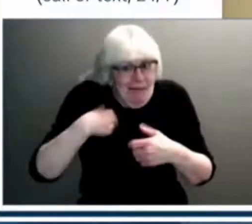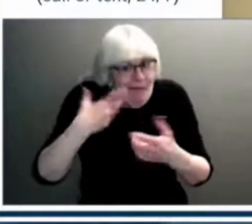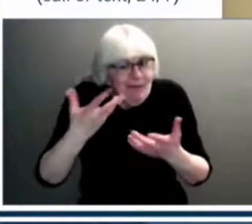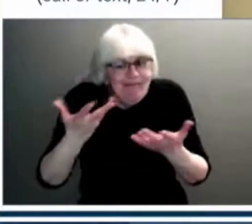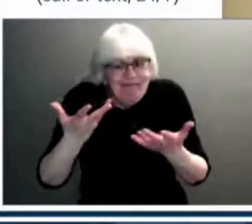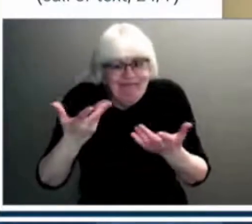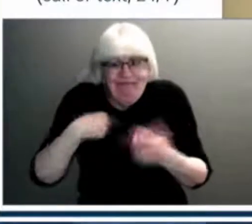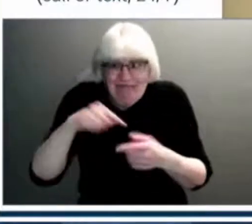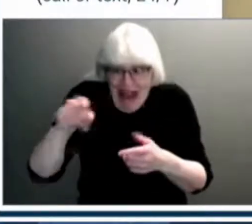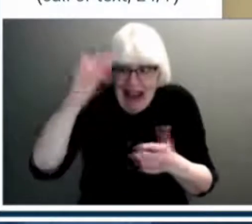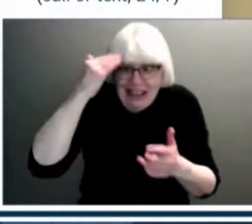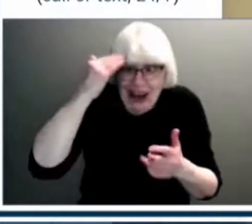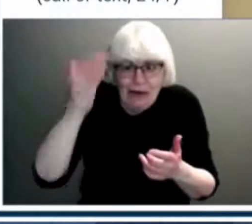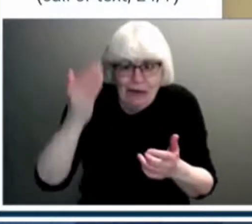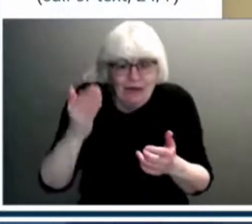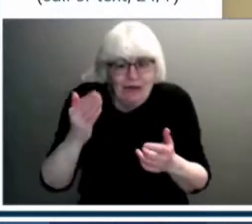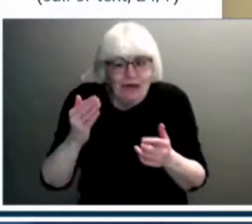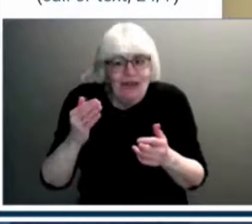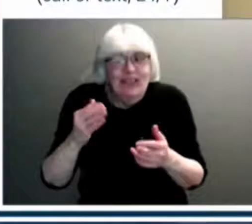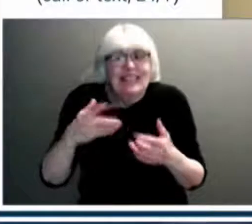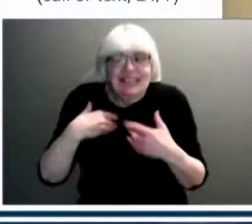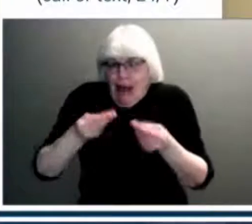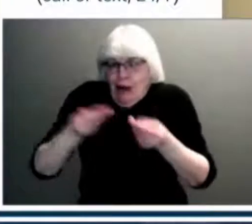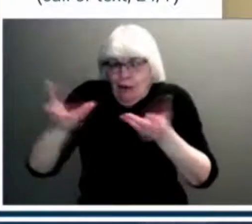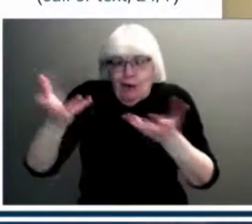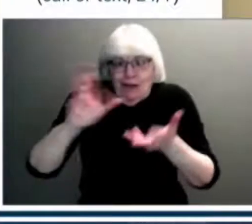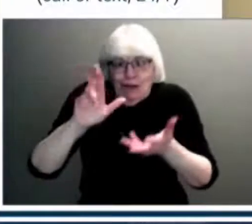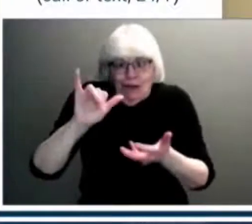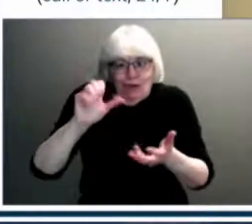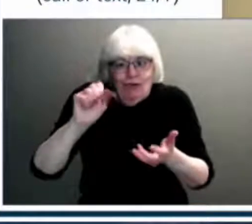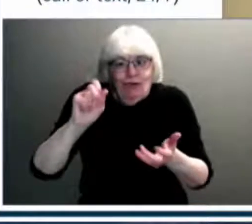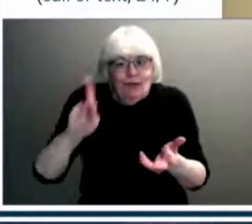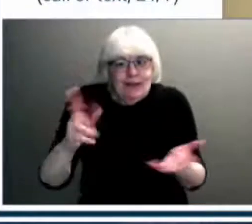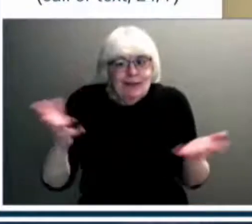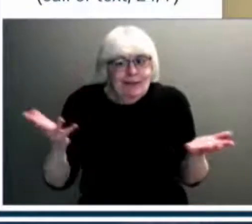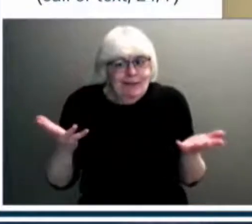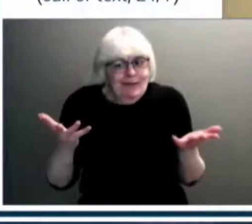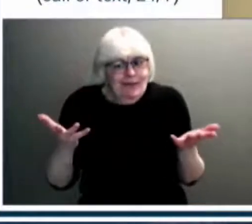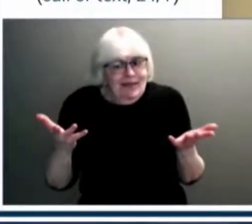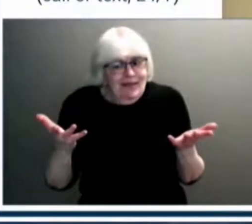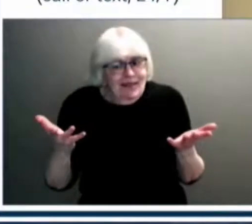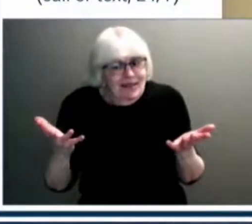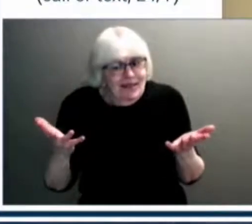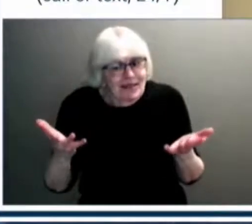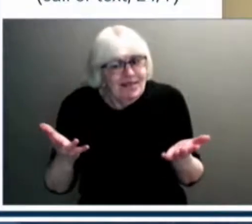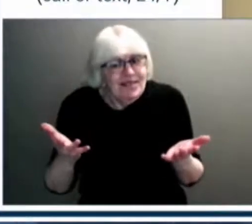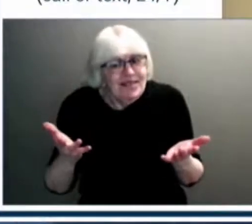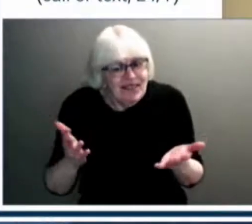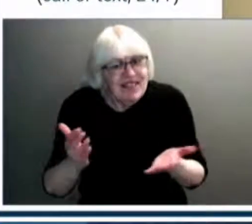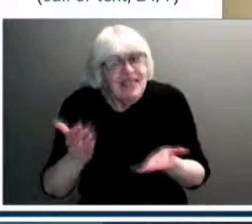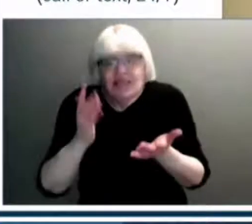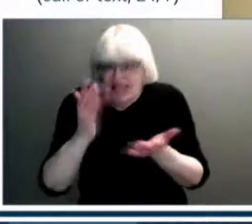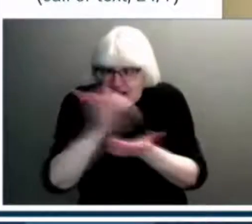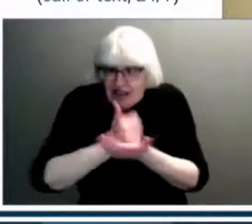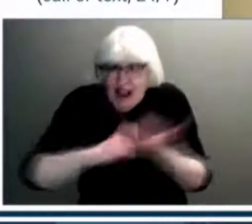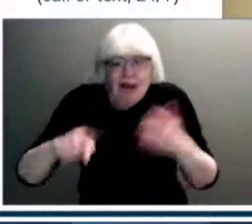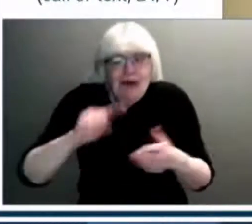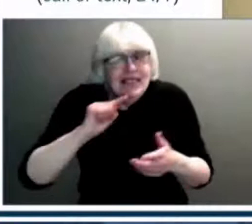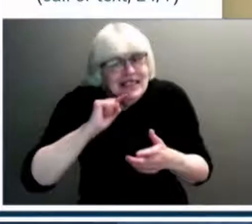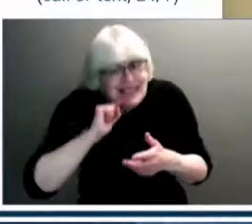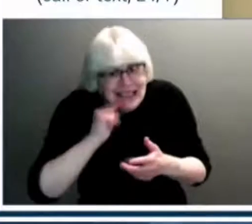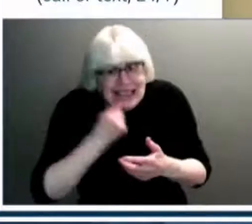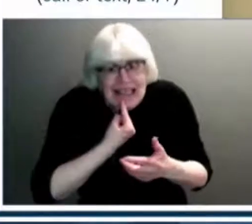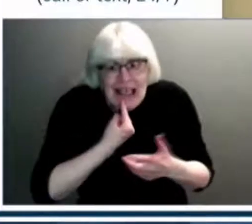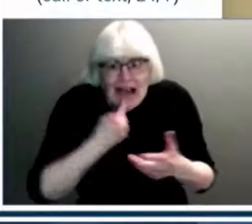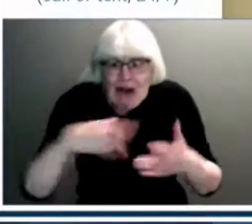of us know who we may interact with who could end up being severely ill from this virus. And any of us could be the next to need the healthcare system